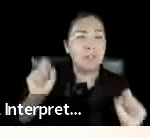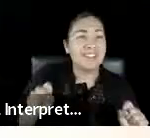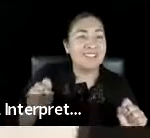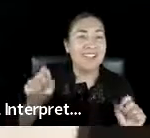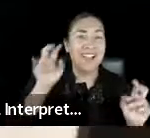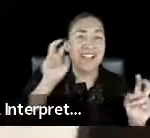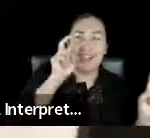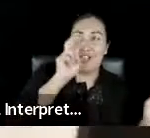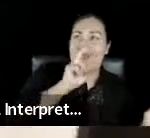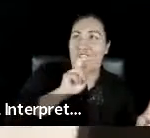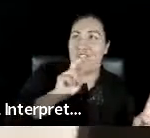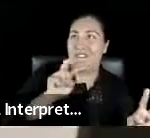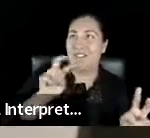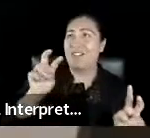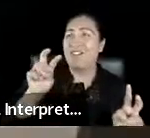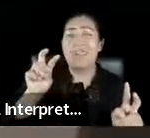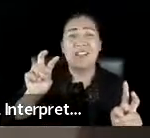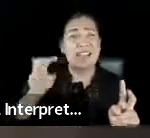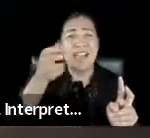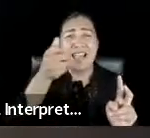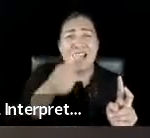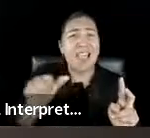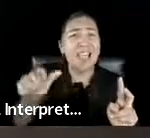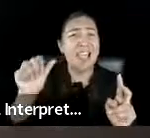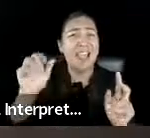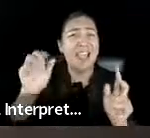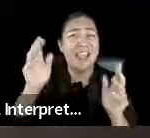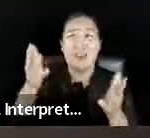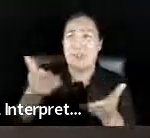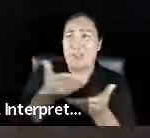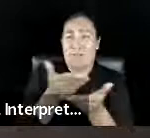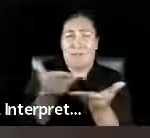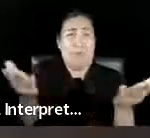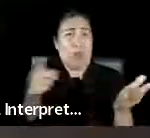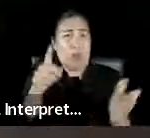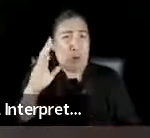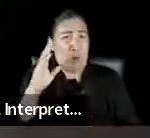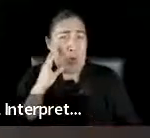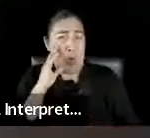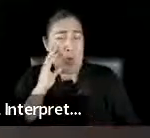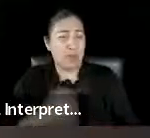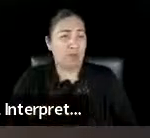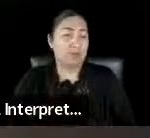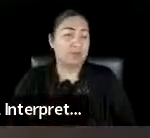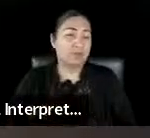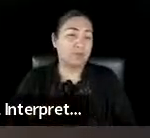turn to anyone you know.